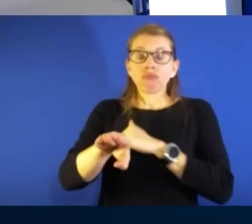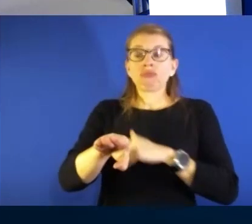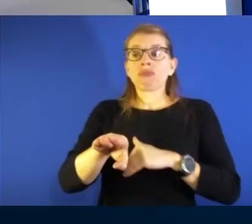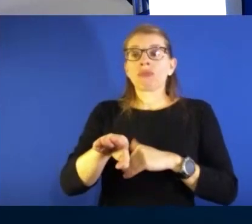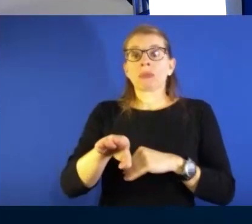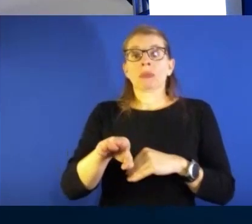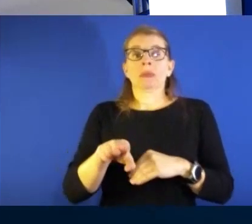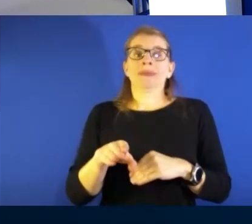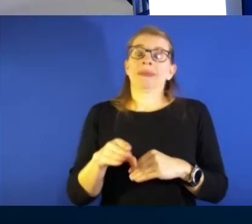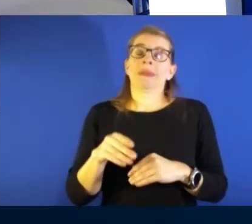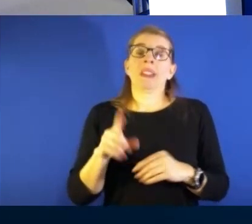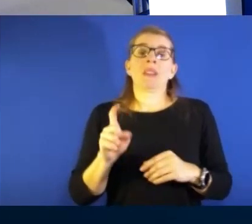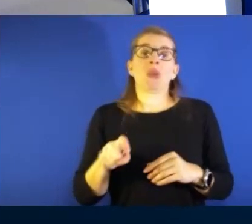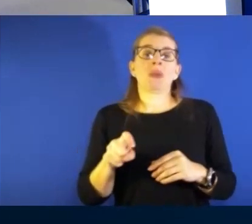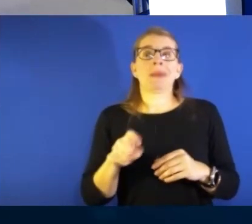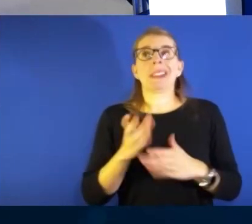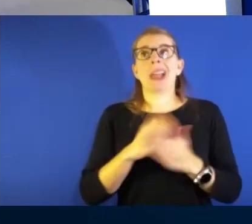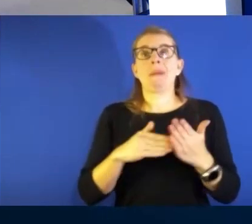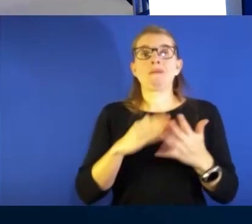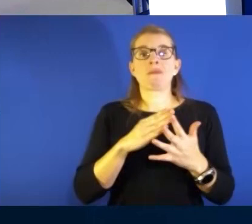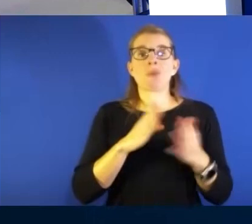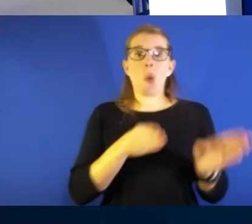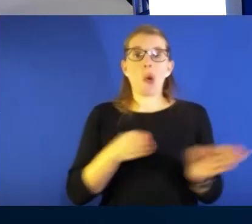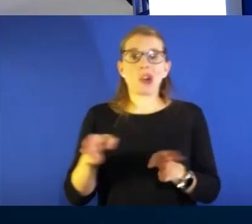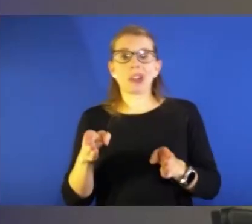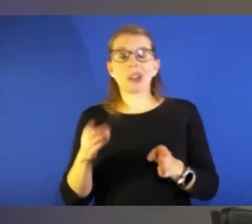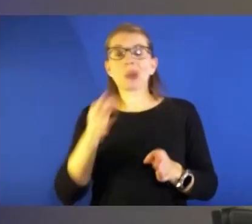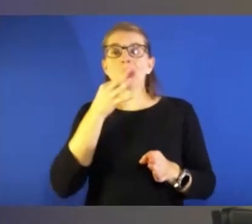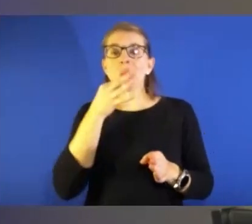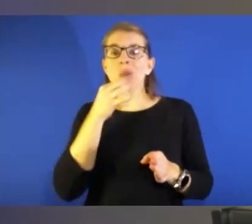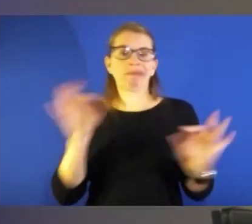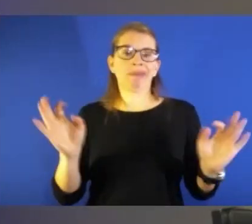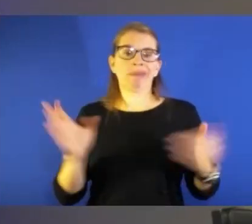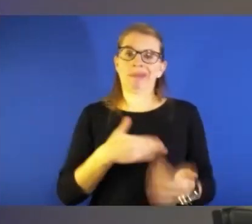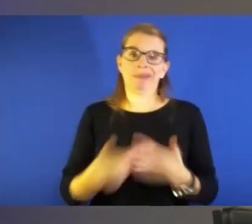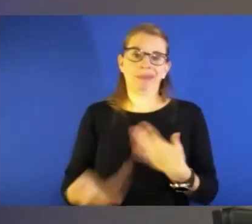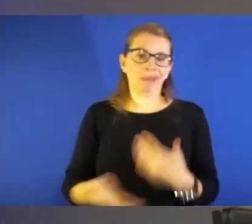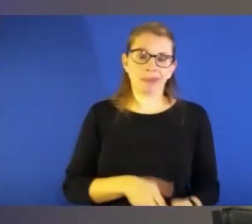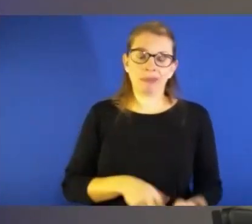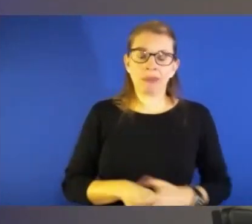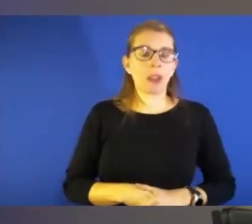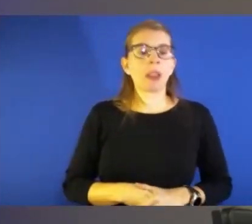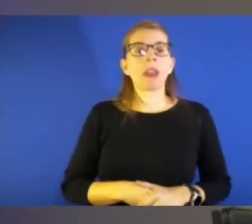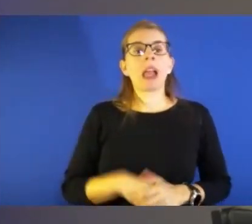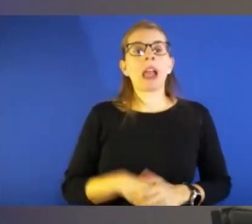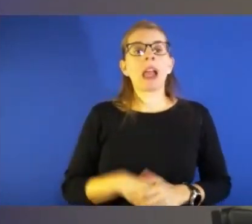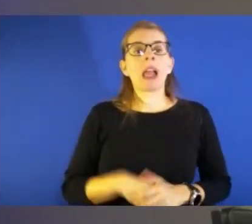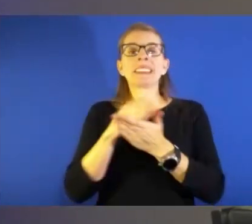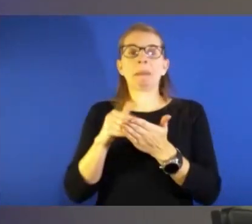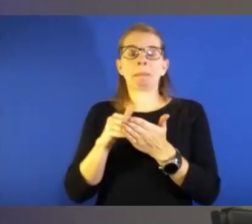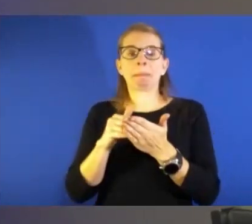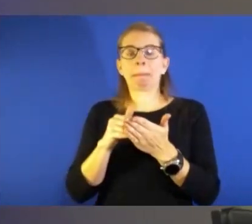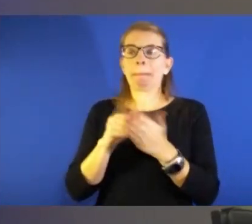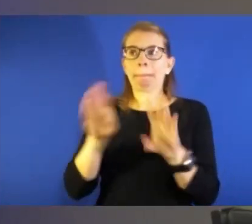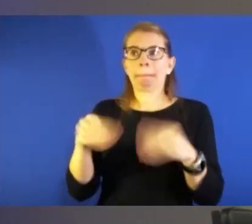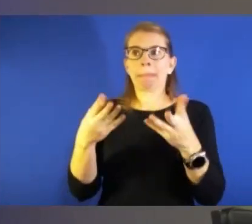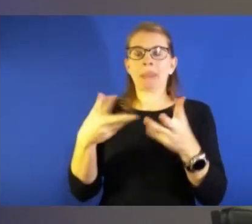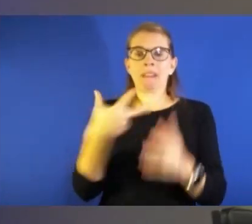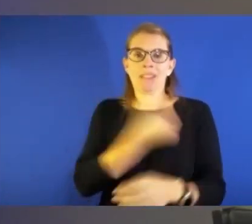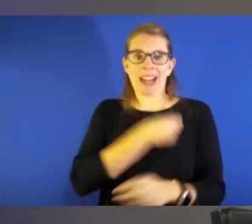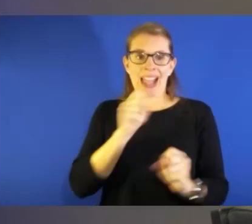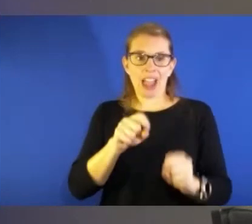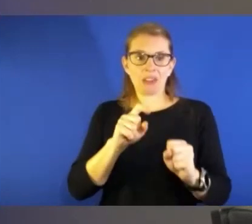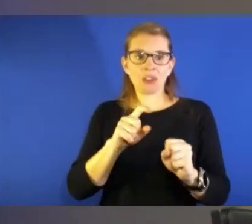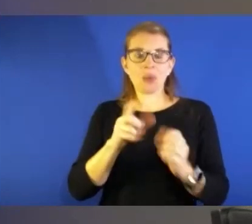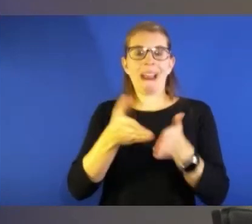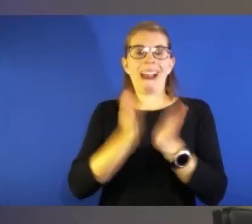some order, but soon it won't matter. Absolutely. And I think there are some components of providing a vaccine where they do have to ask some medical